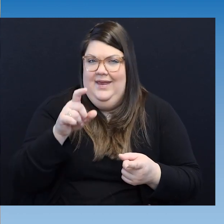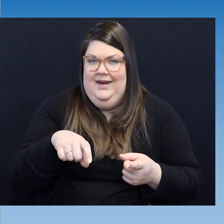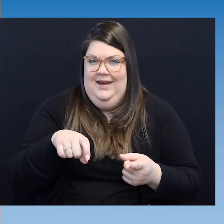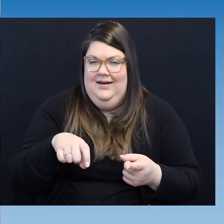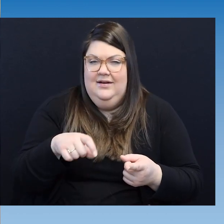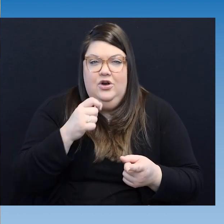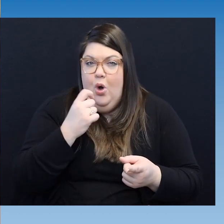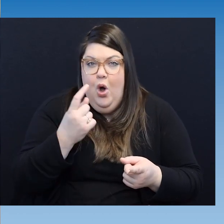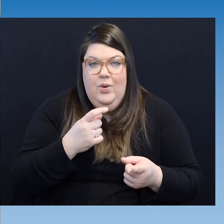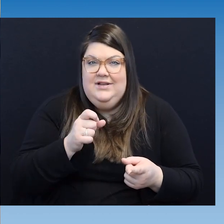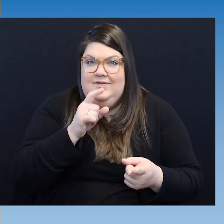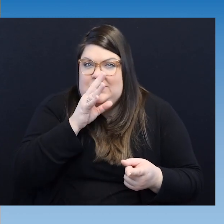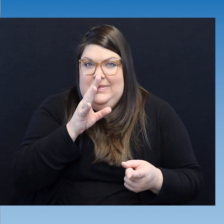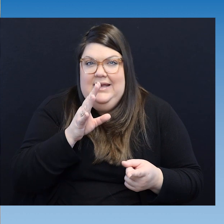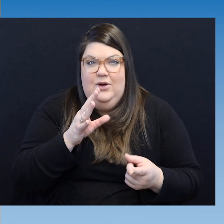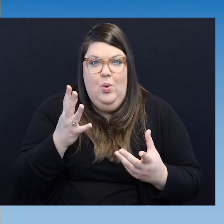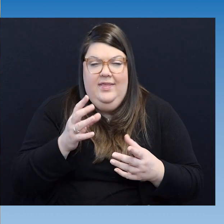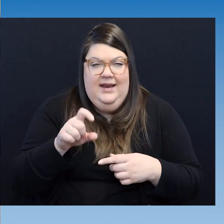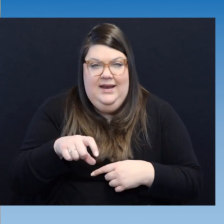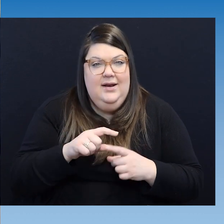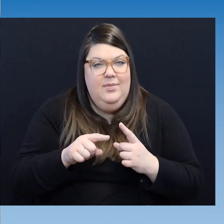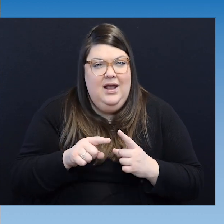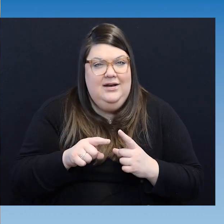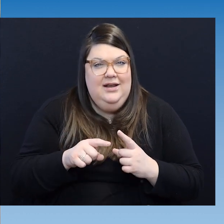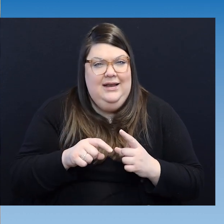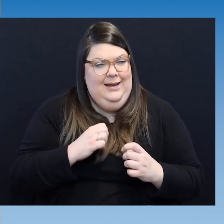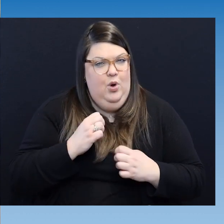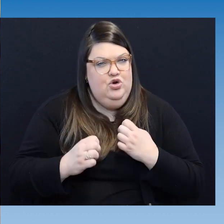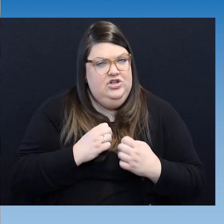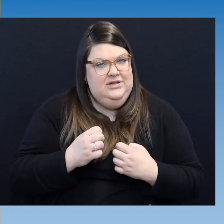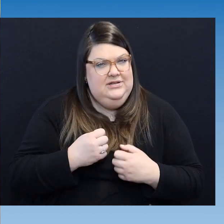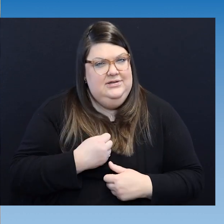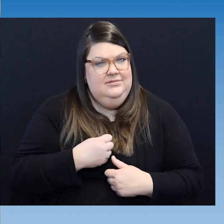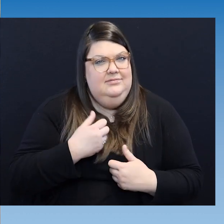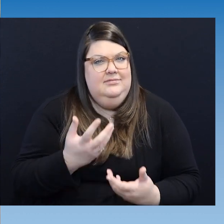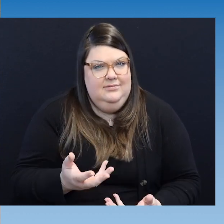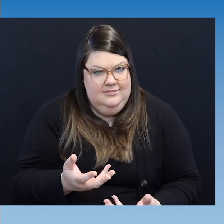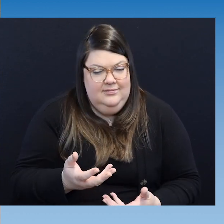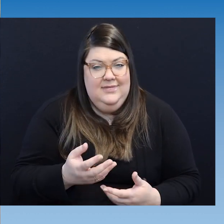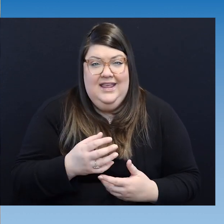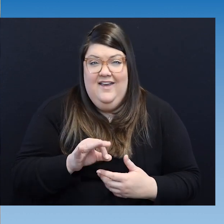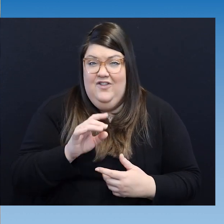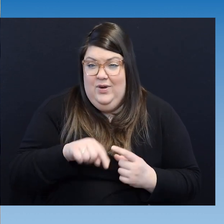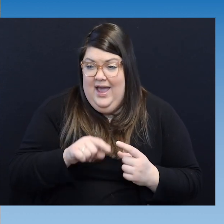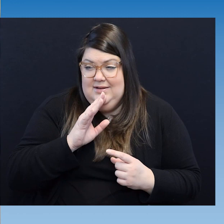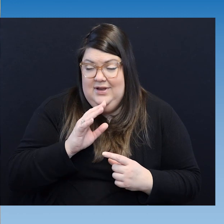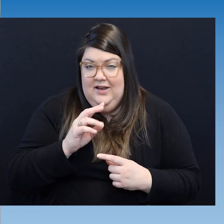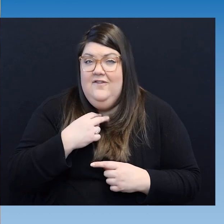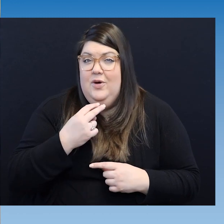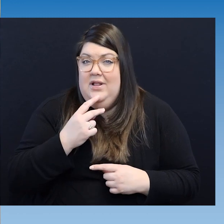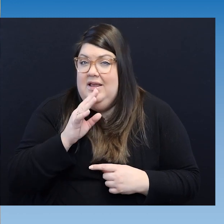have to speak their need, but they do it emotionally. You know, even if you can't talk verbally, you can